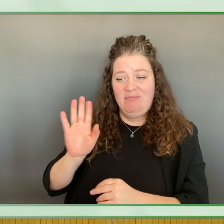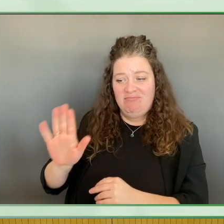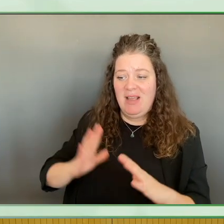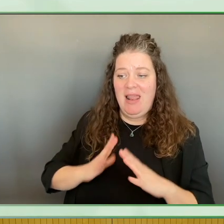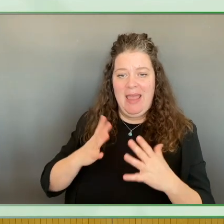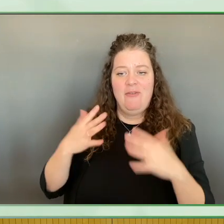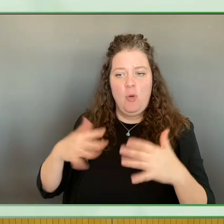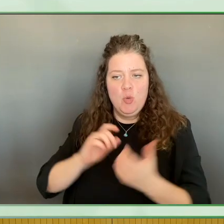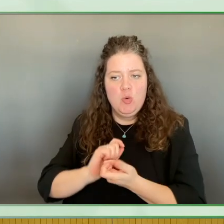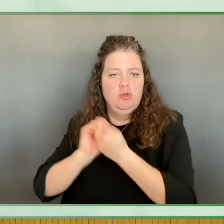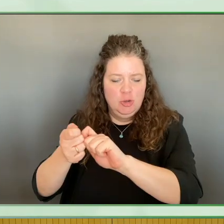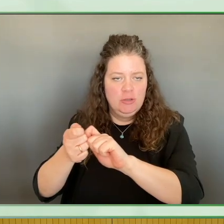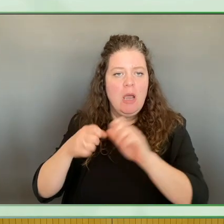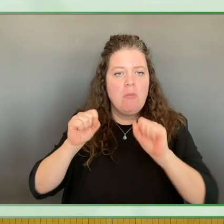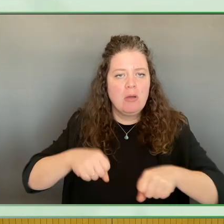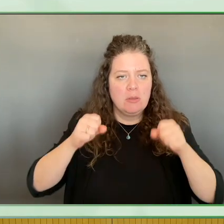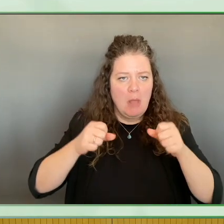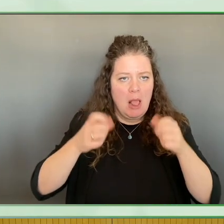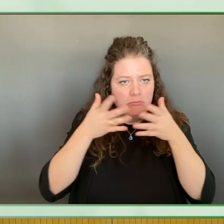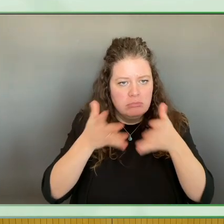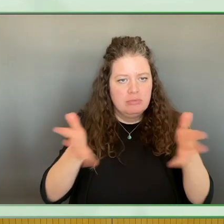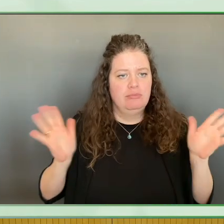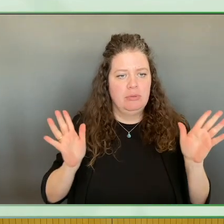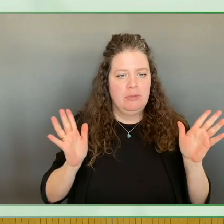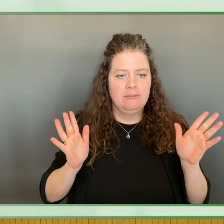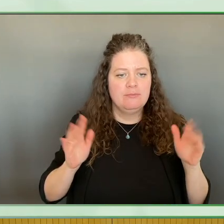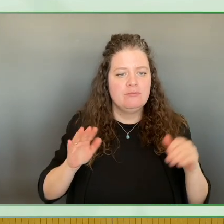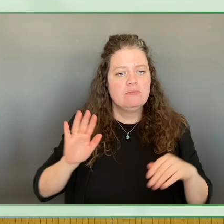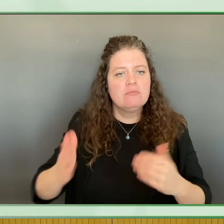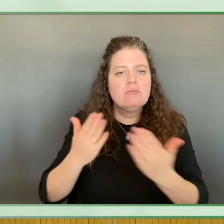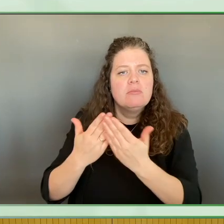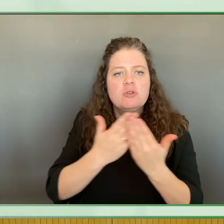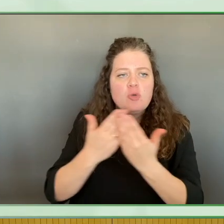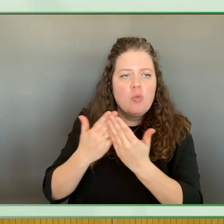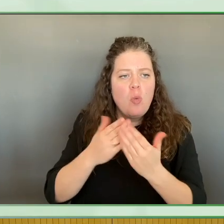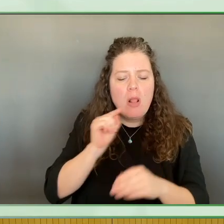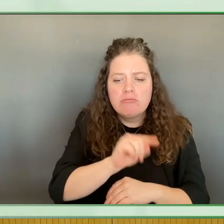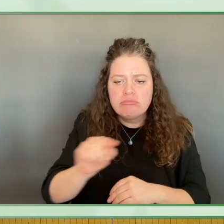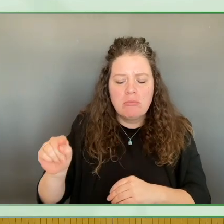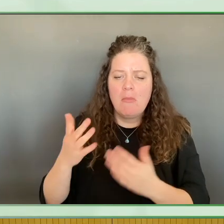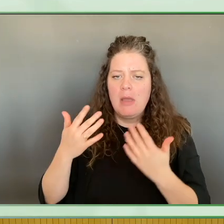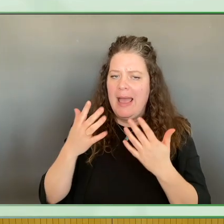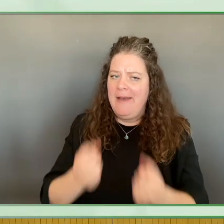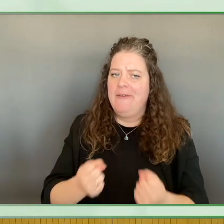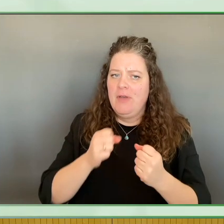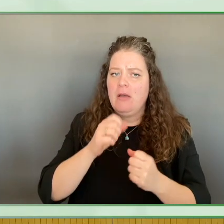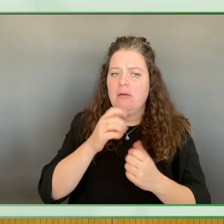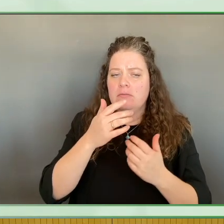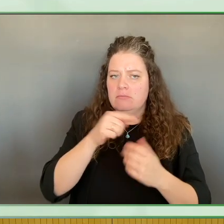him. But many of his schoolmates are not met with the same fate. Many of them are